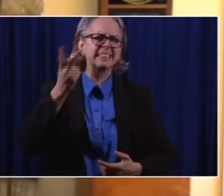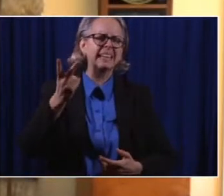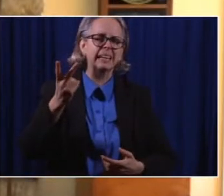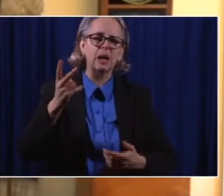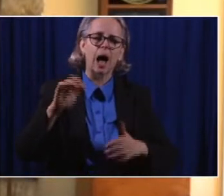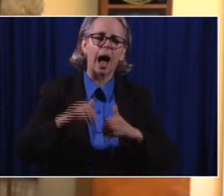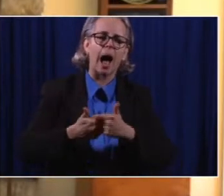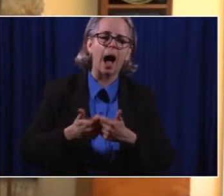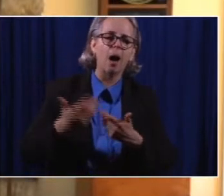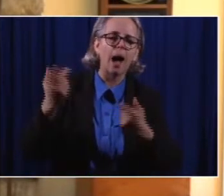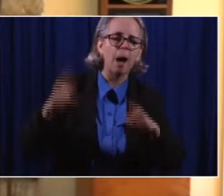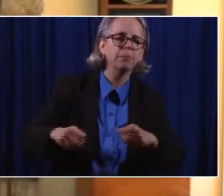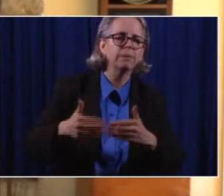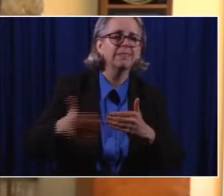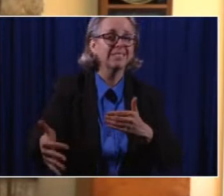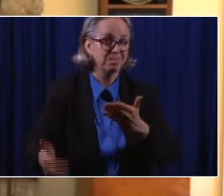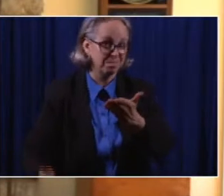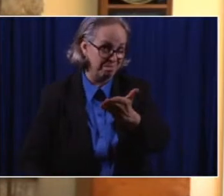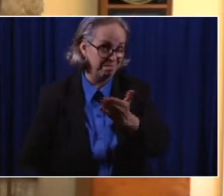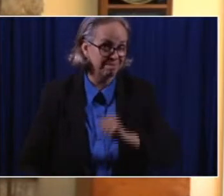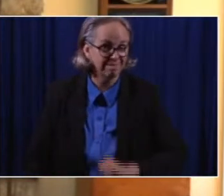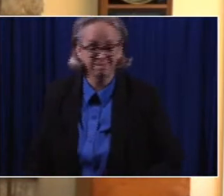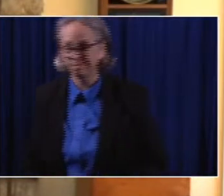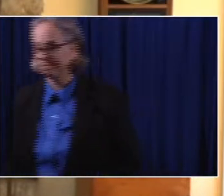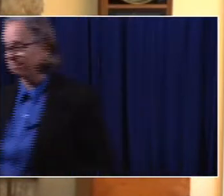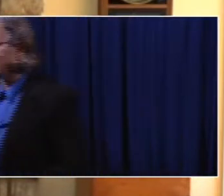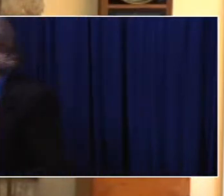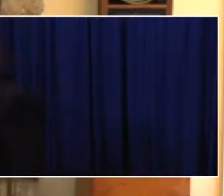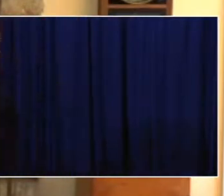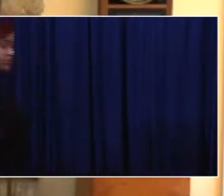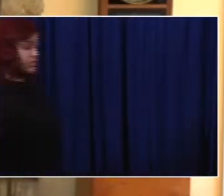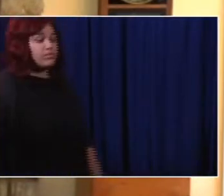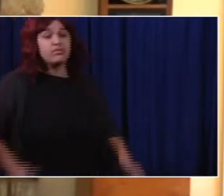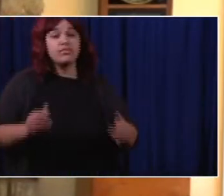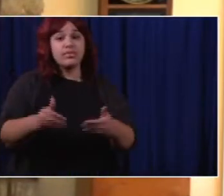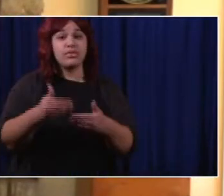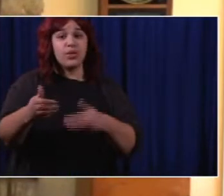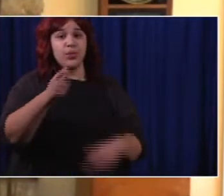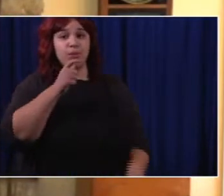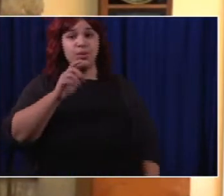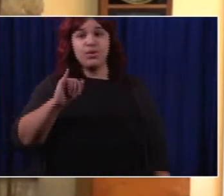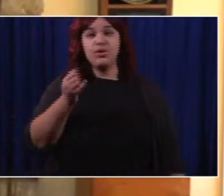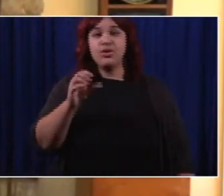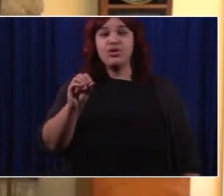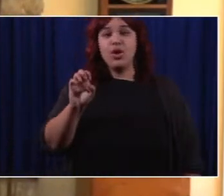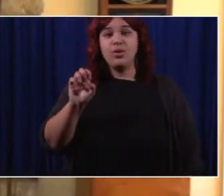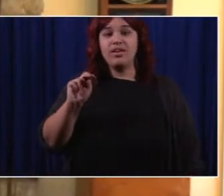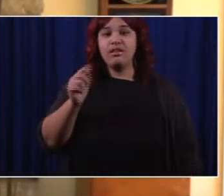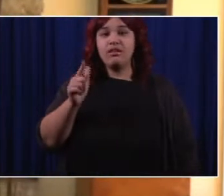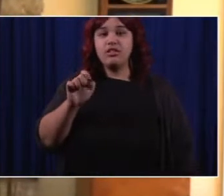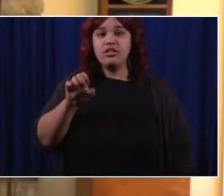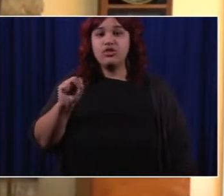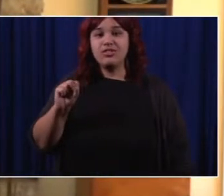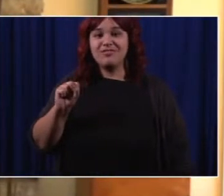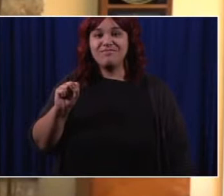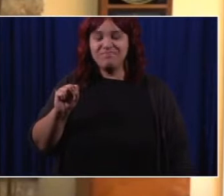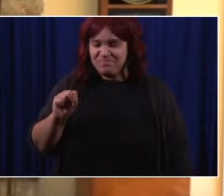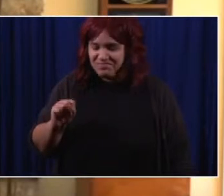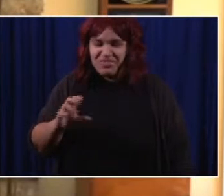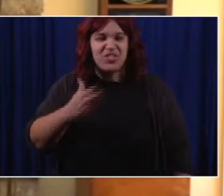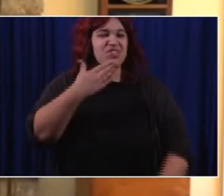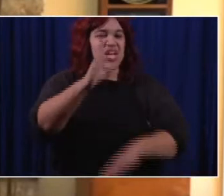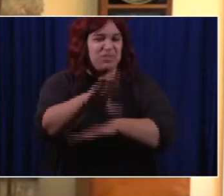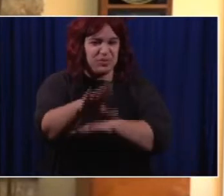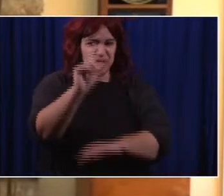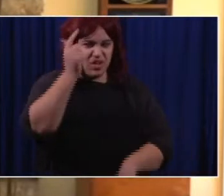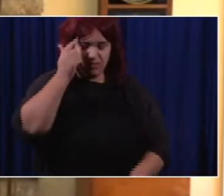Next question is from Joe Ingles at Ohio Public Radio and Television. Good afternoon, Governor. Hey, Joe. Hi. We've